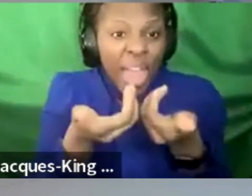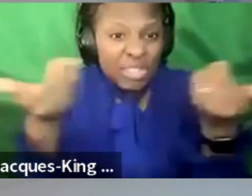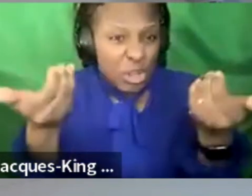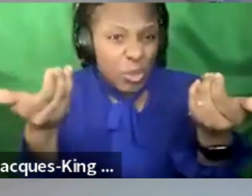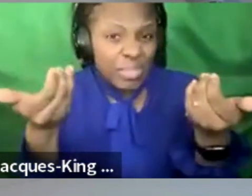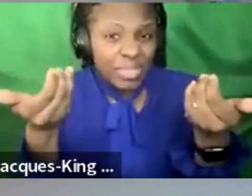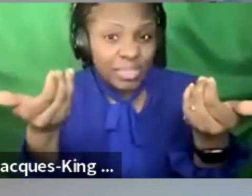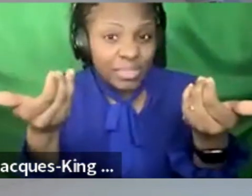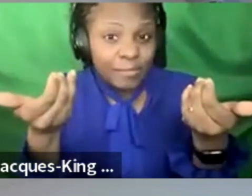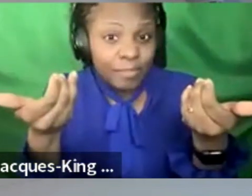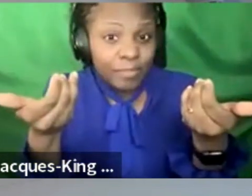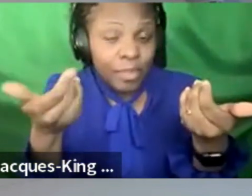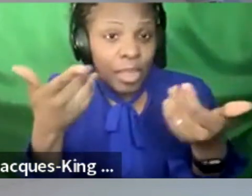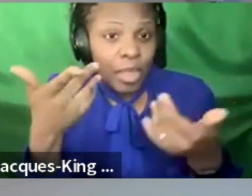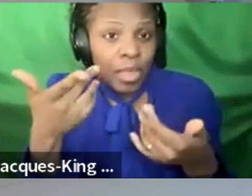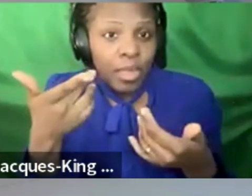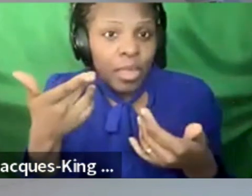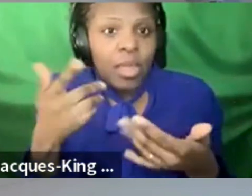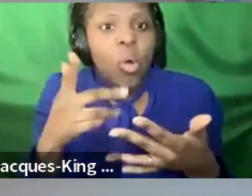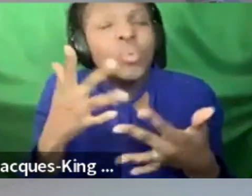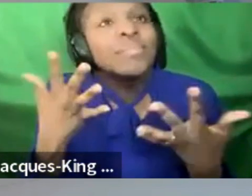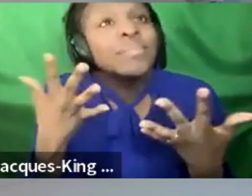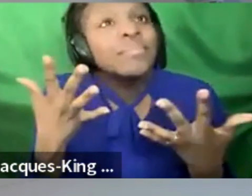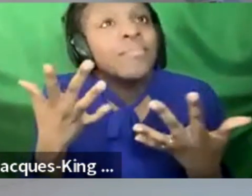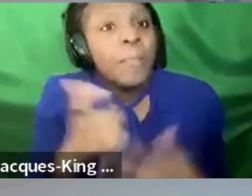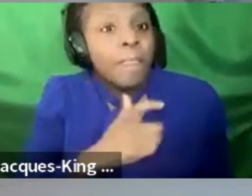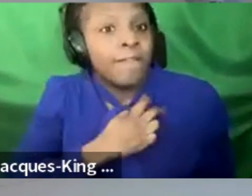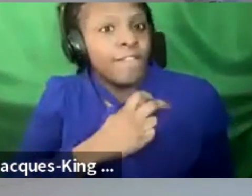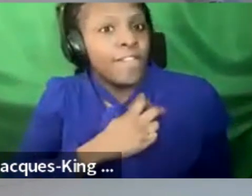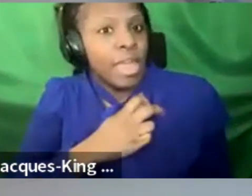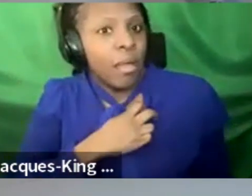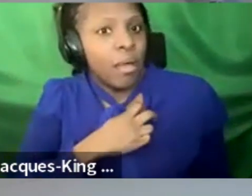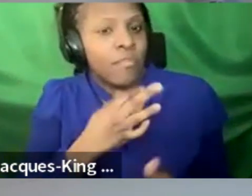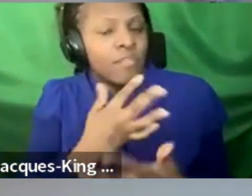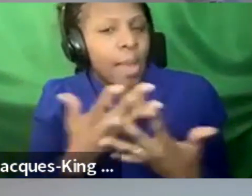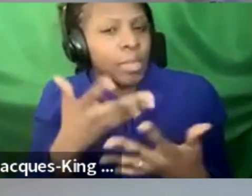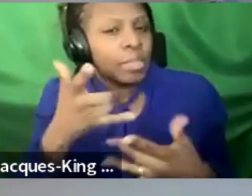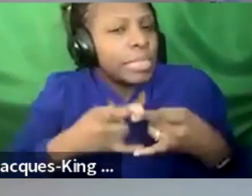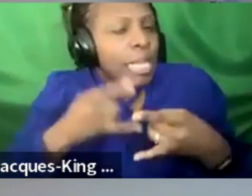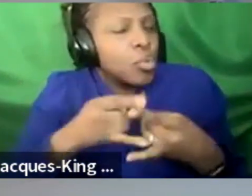from that was the fear of how sexual, you know, there's obviously been